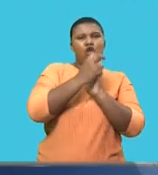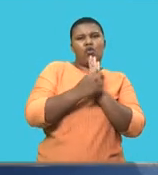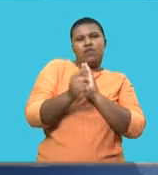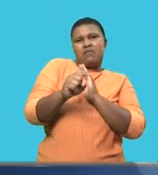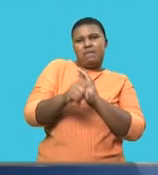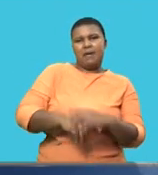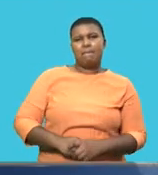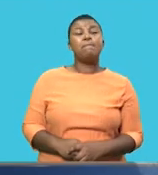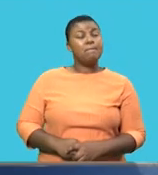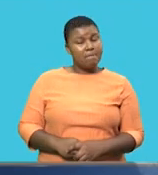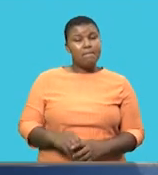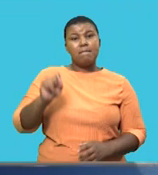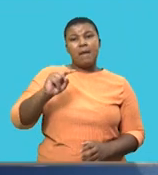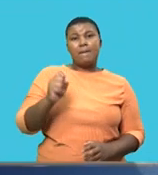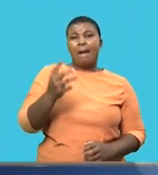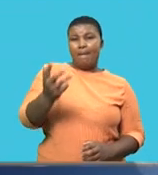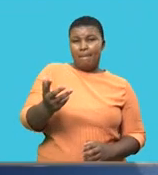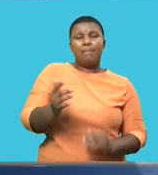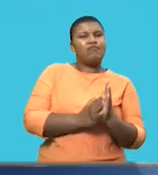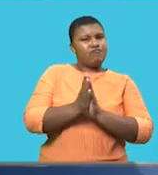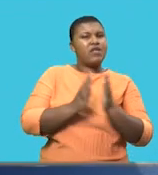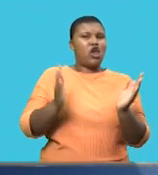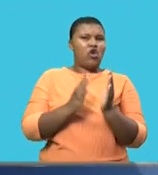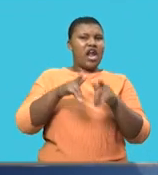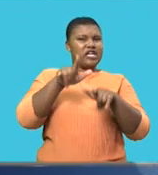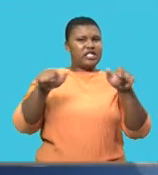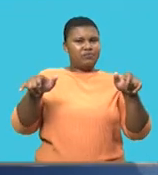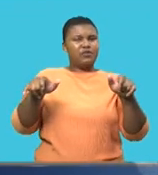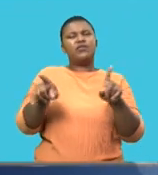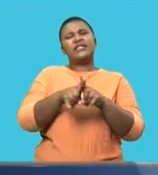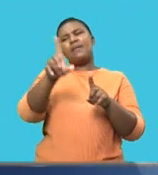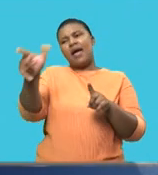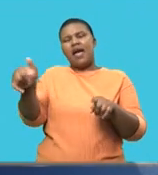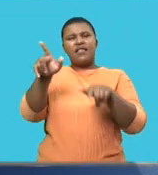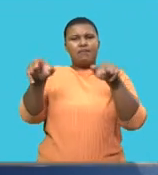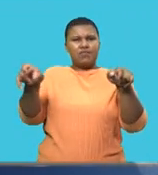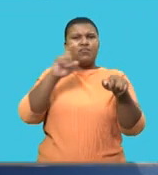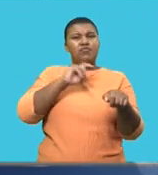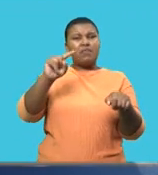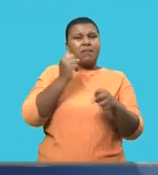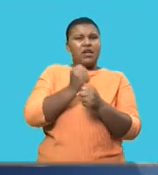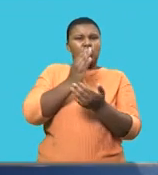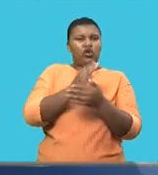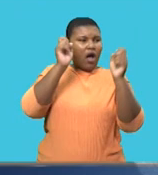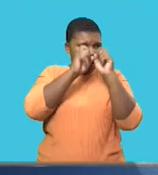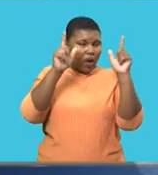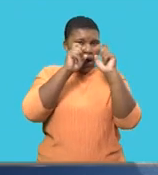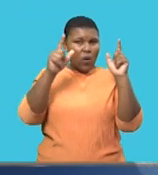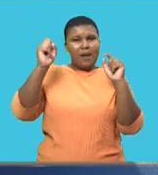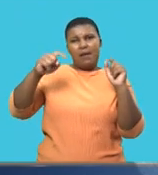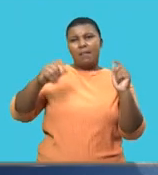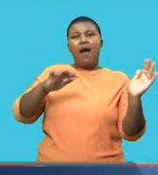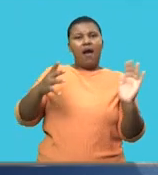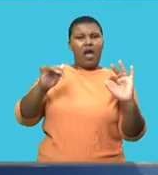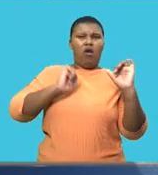such initiatives encourage and motivate pedestrians and other commuters to always be vigilant and aware of, you